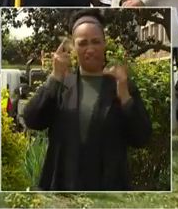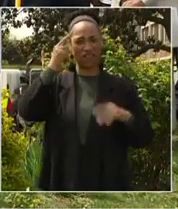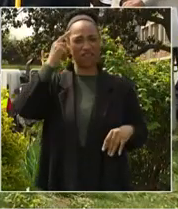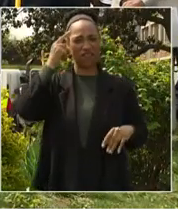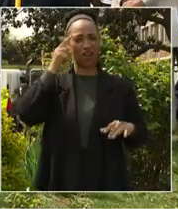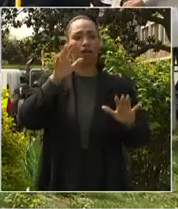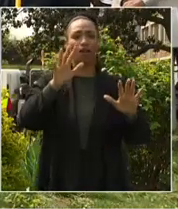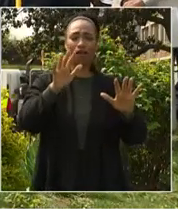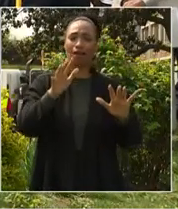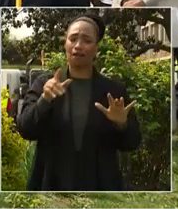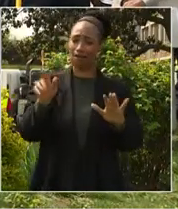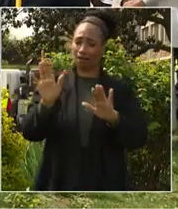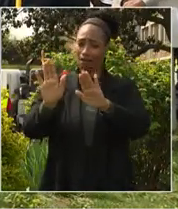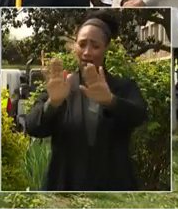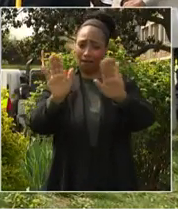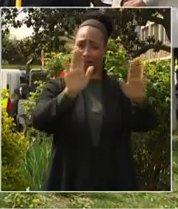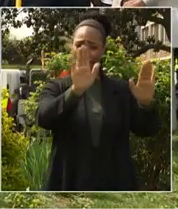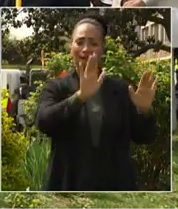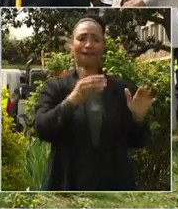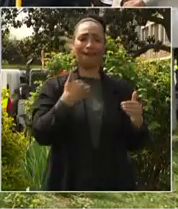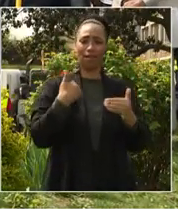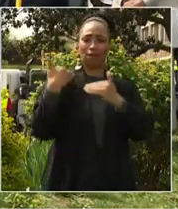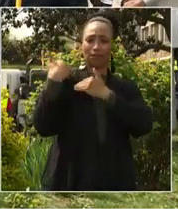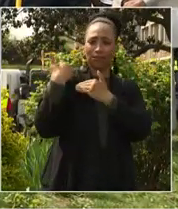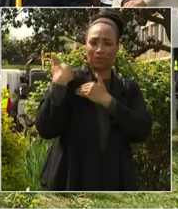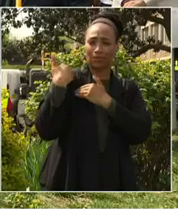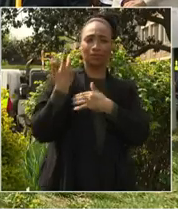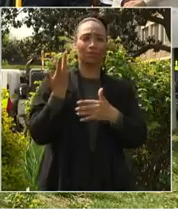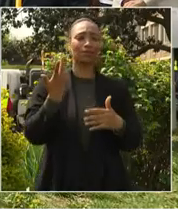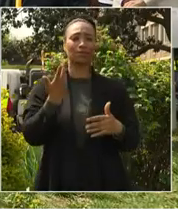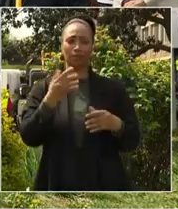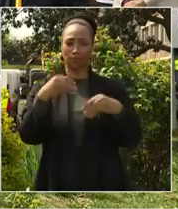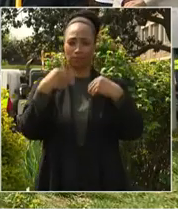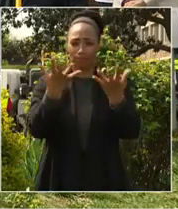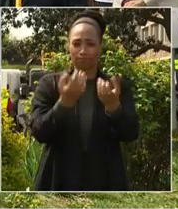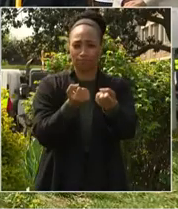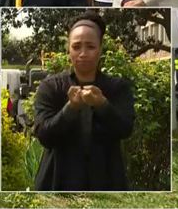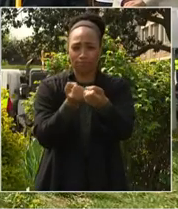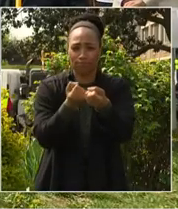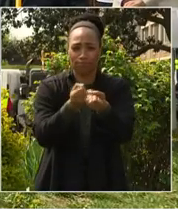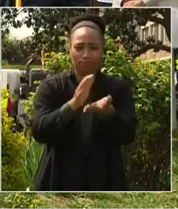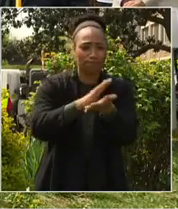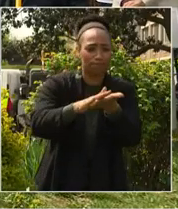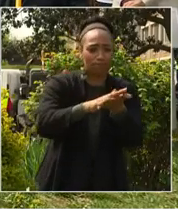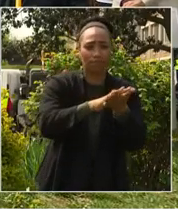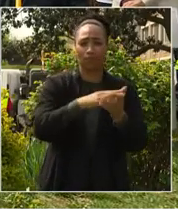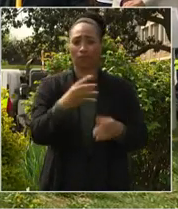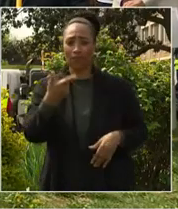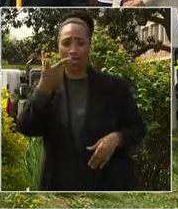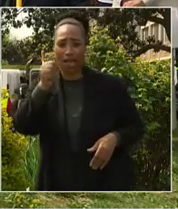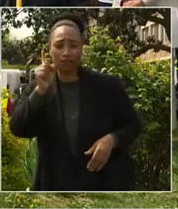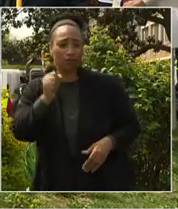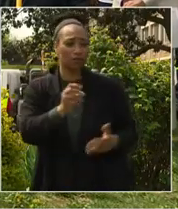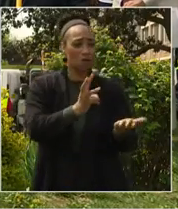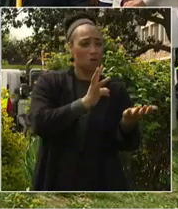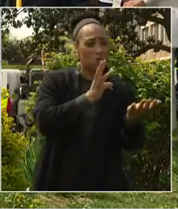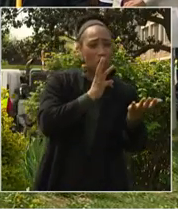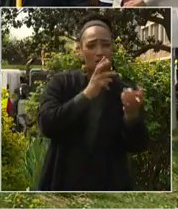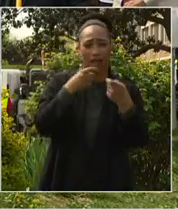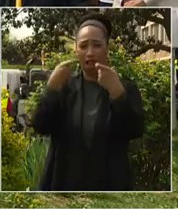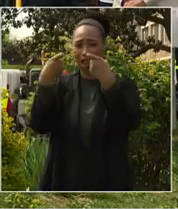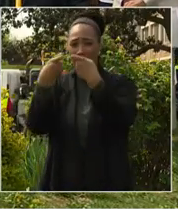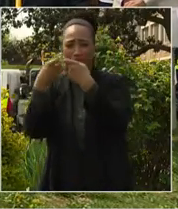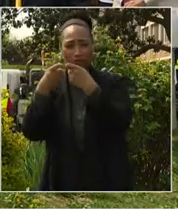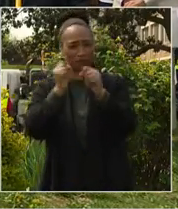provide for all of these services, gas and water and electric, they have to make sure it's safe and up to